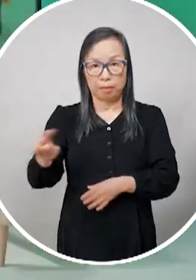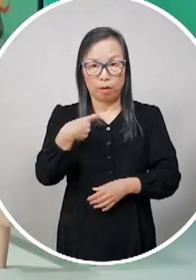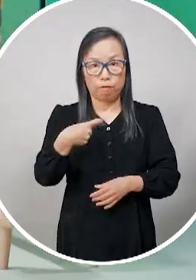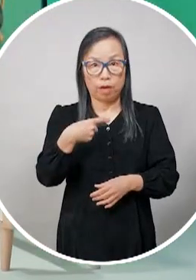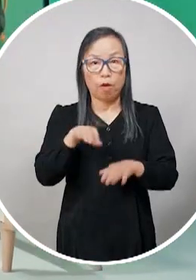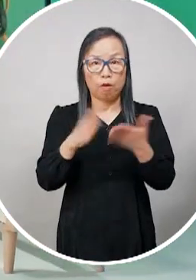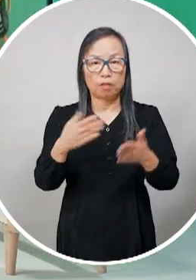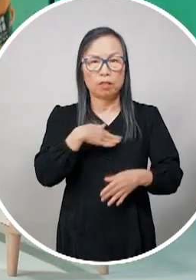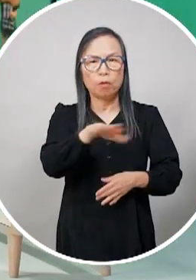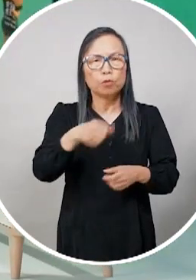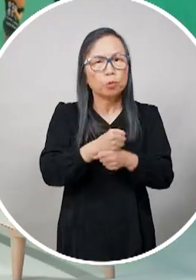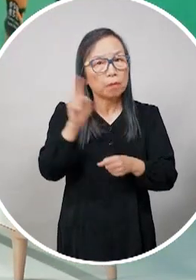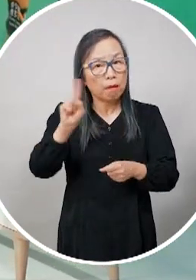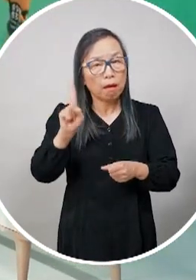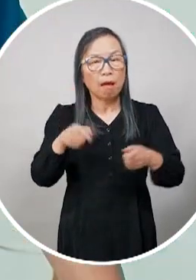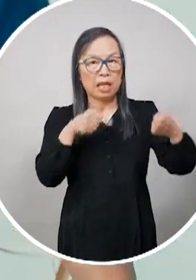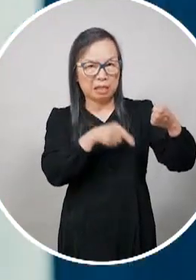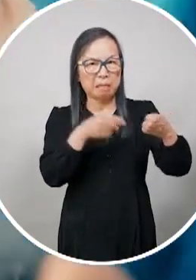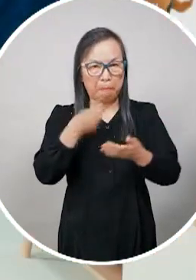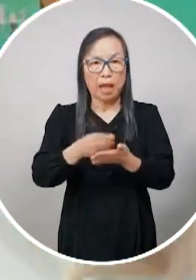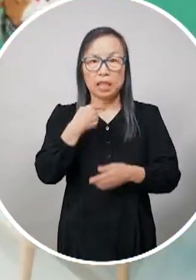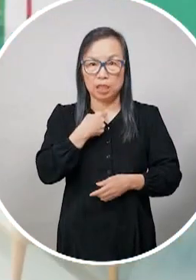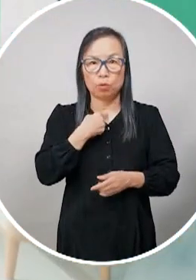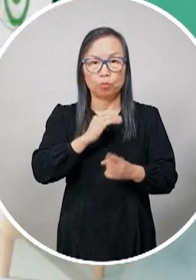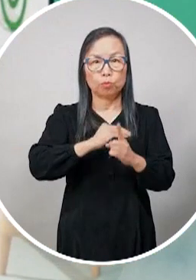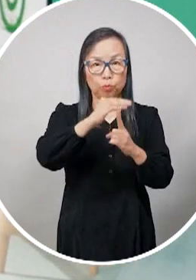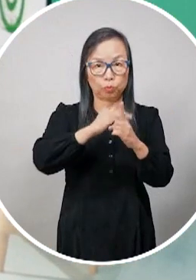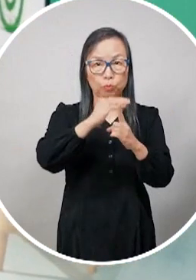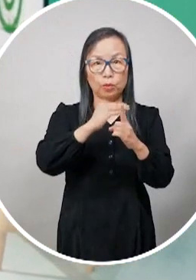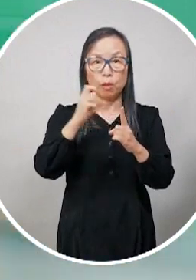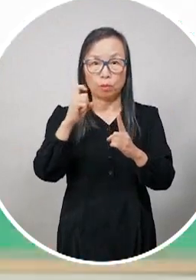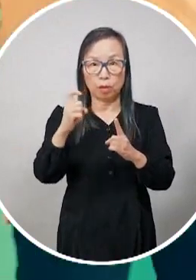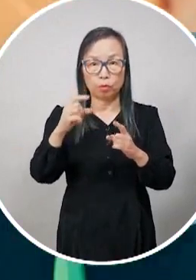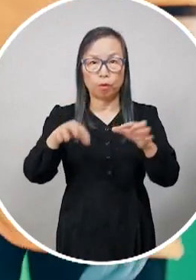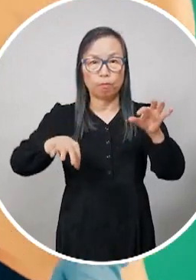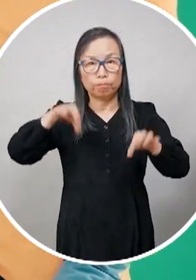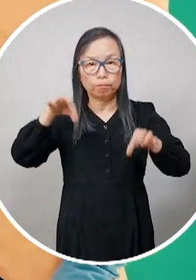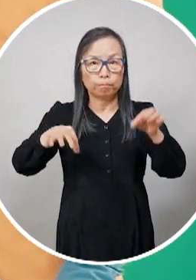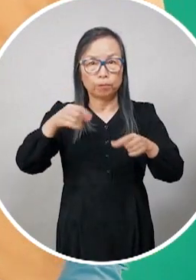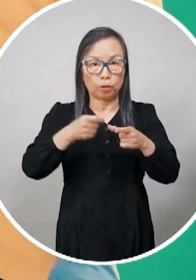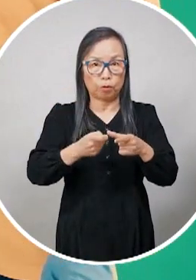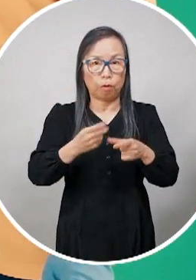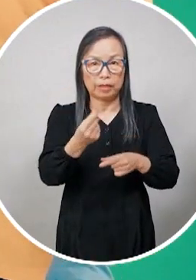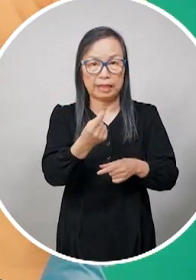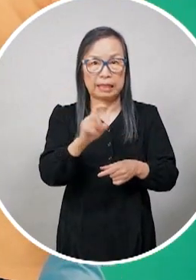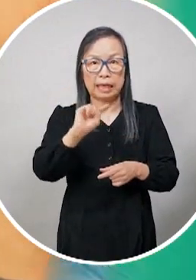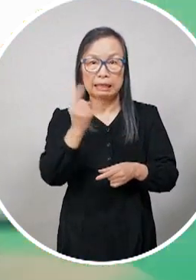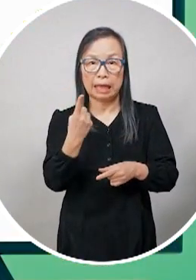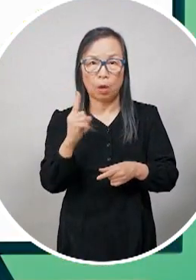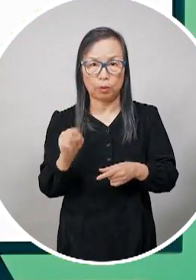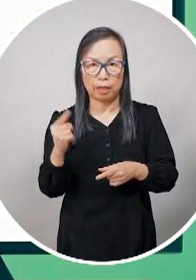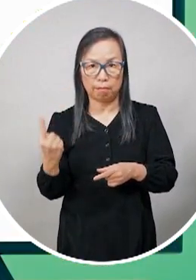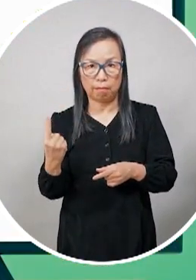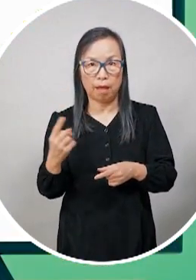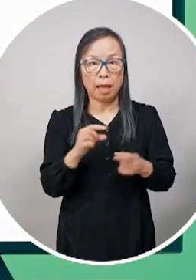What should we do when the municipal solid waste charging begins? Buy designated bags first. Designated bags will be sold in 9 sizes